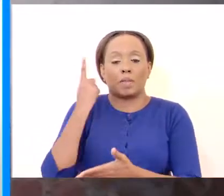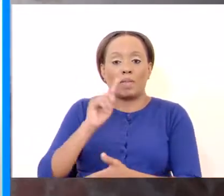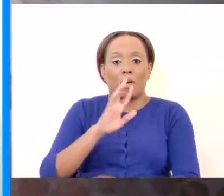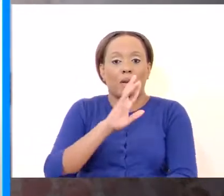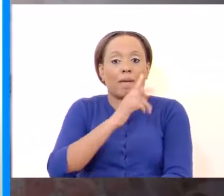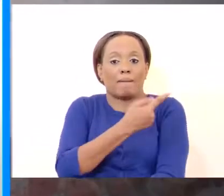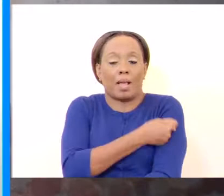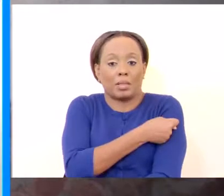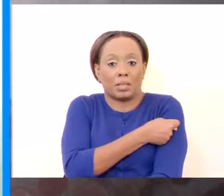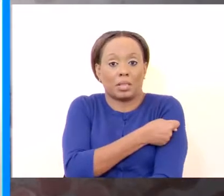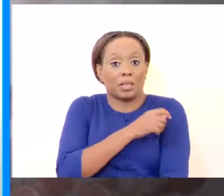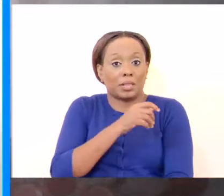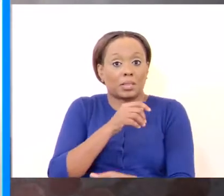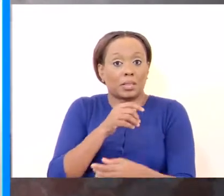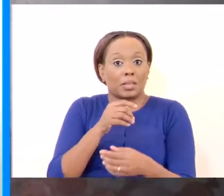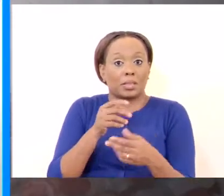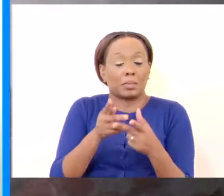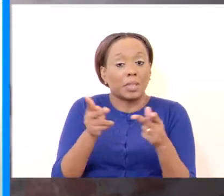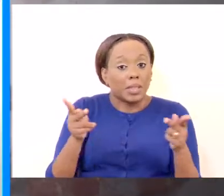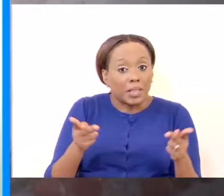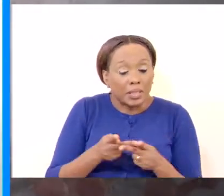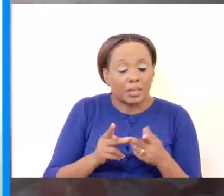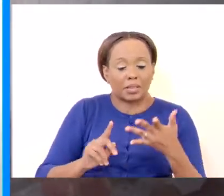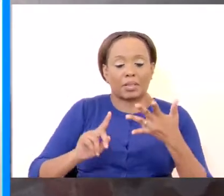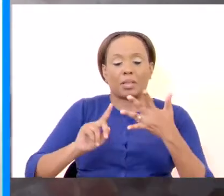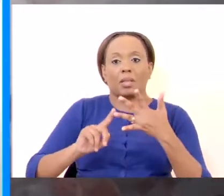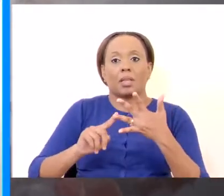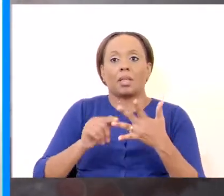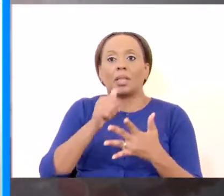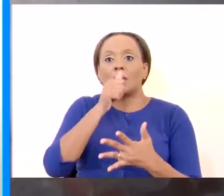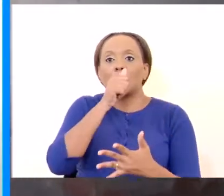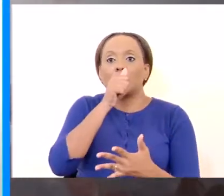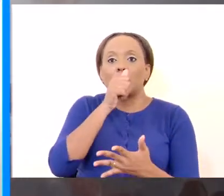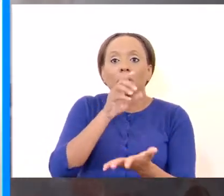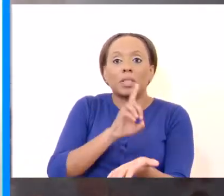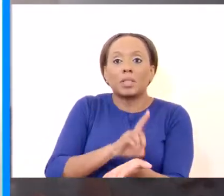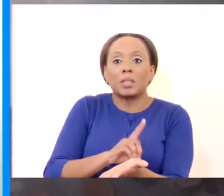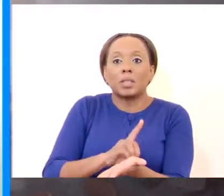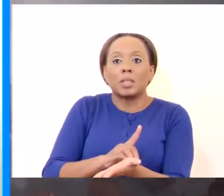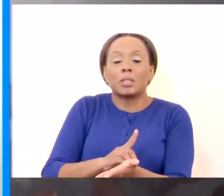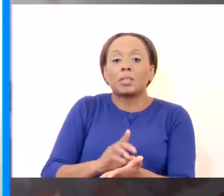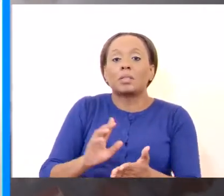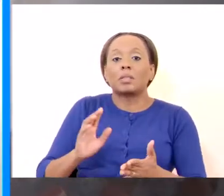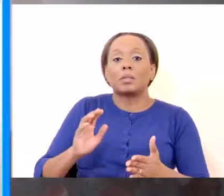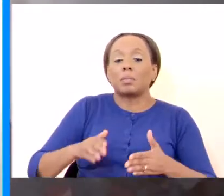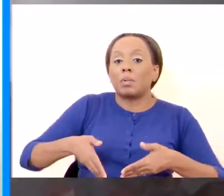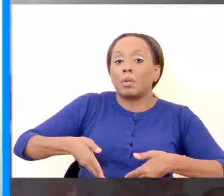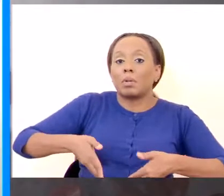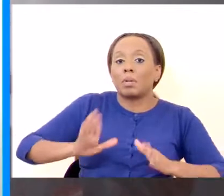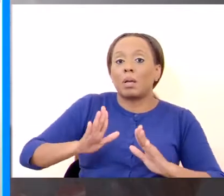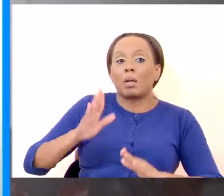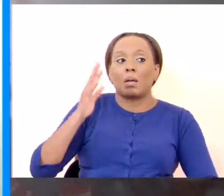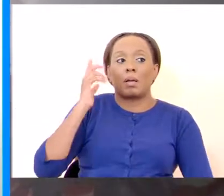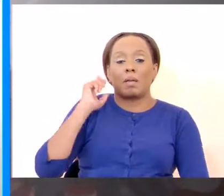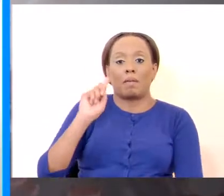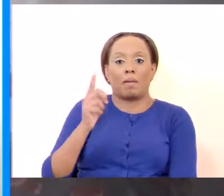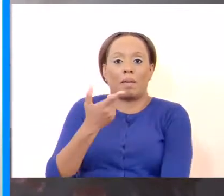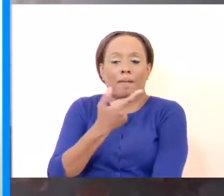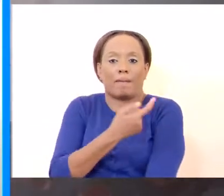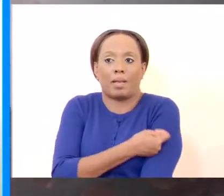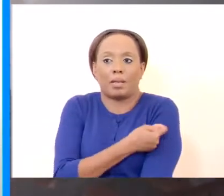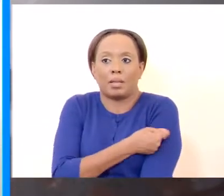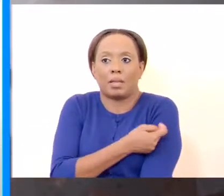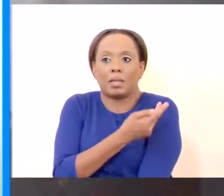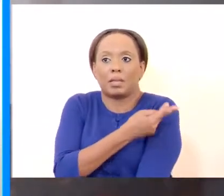And 4thly, if private doctors are going to be allowed to do the vaccination of their own